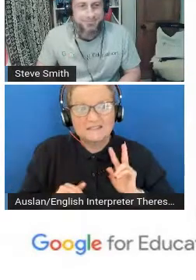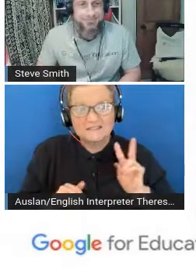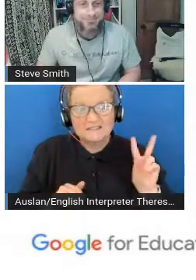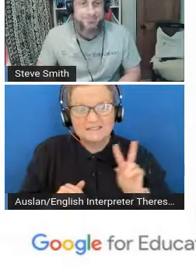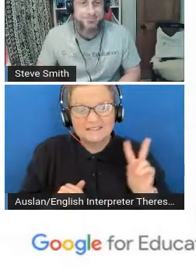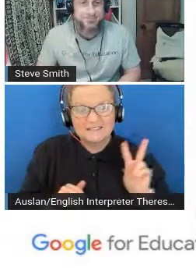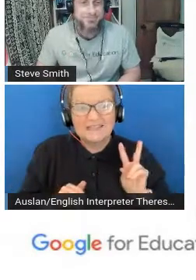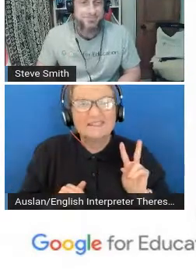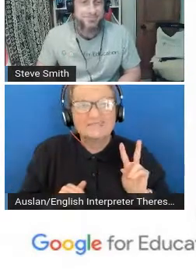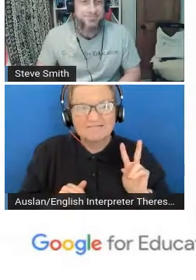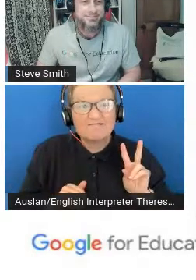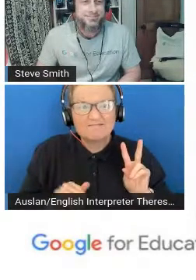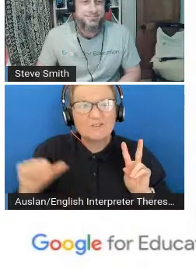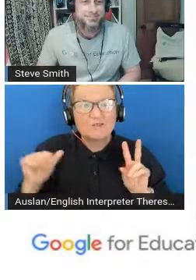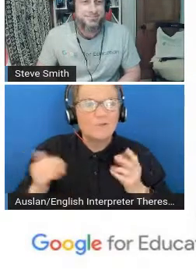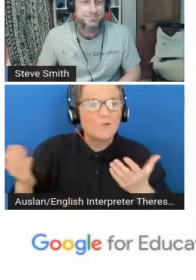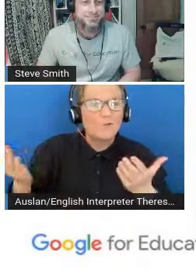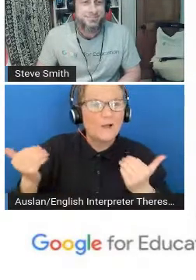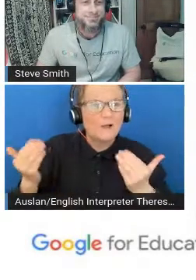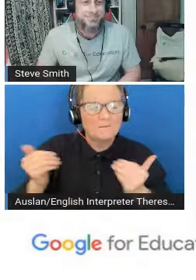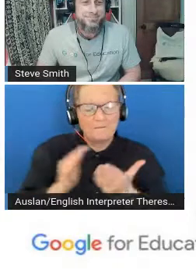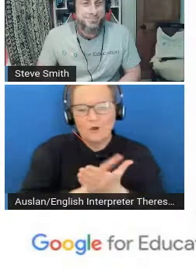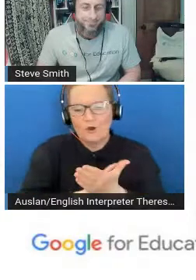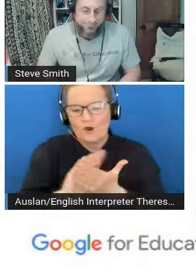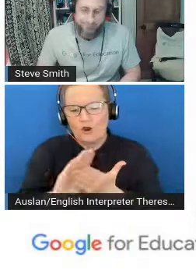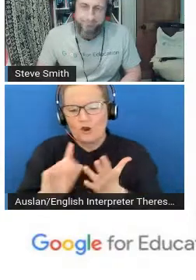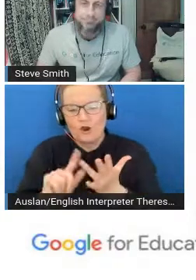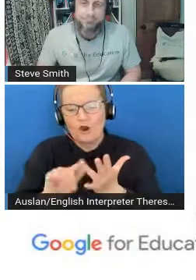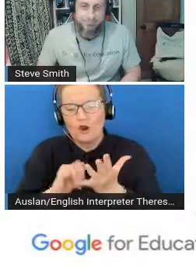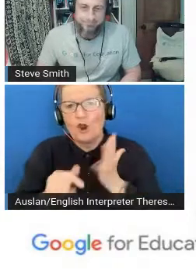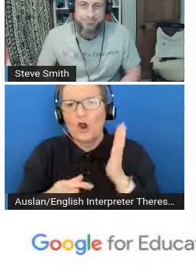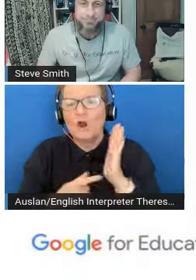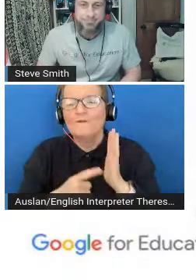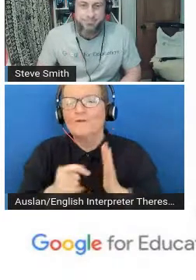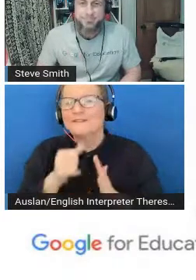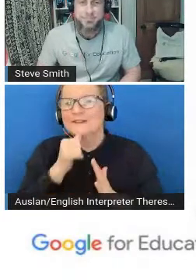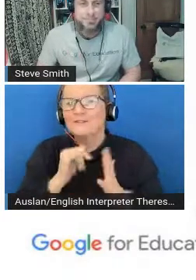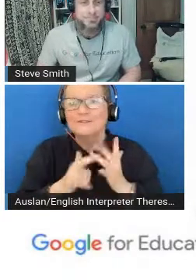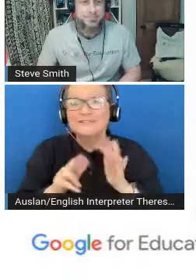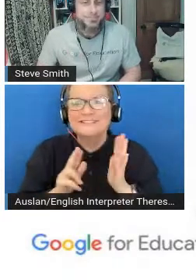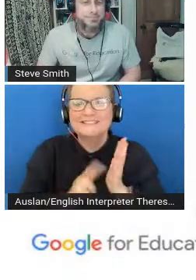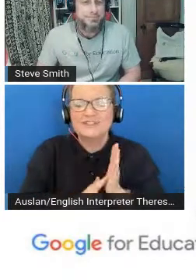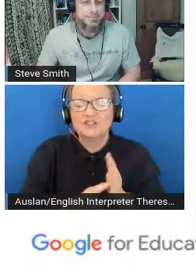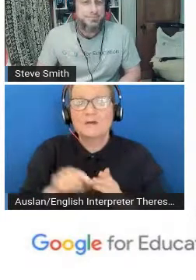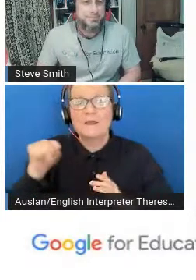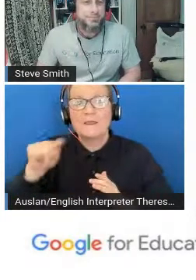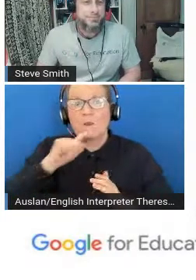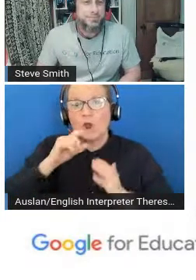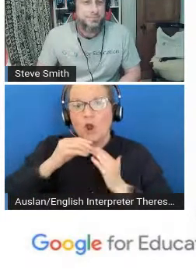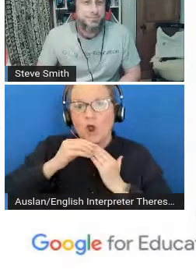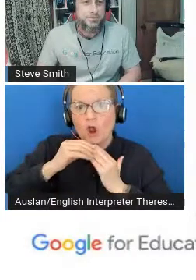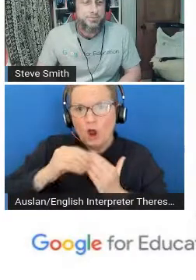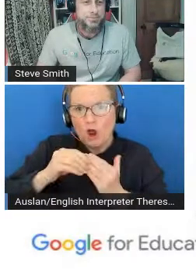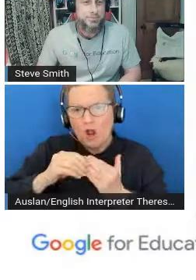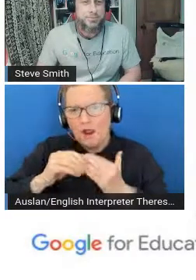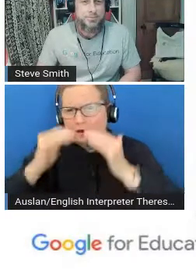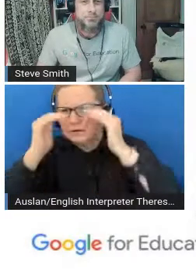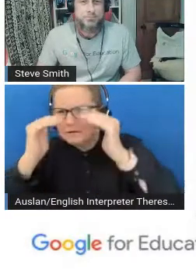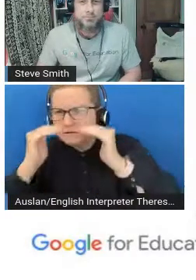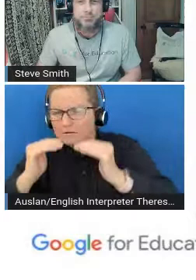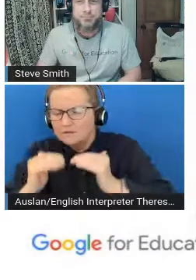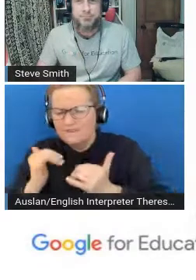on our hosts for this afternoon's session, who will be guiding you through this very